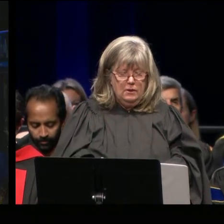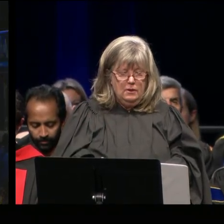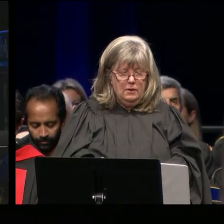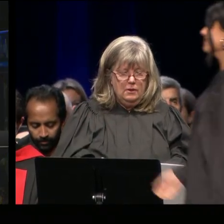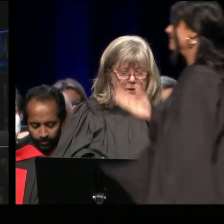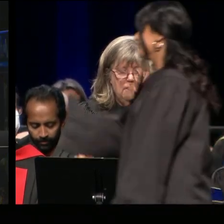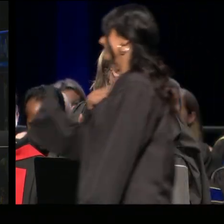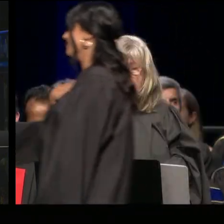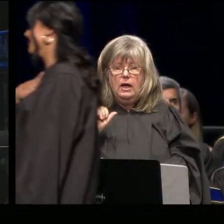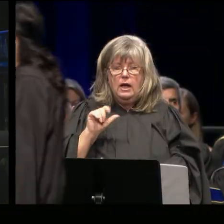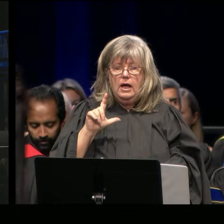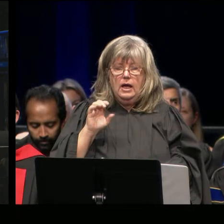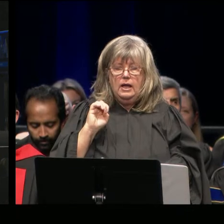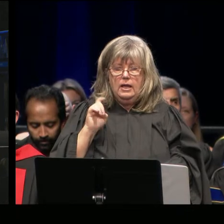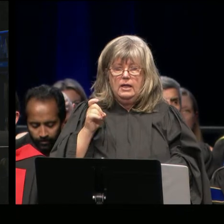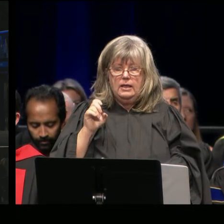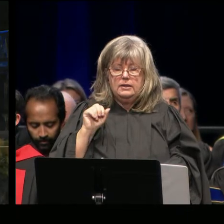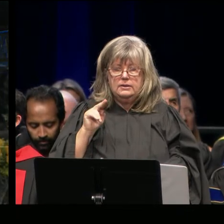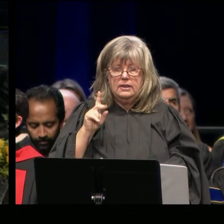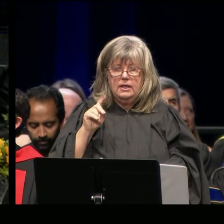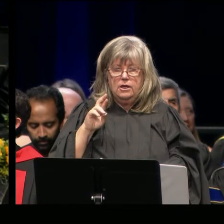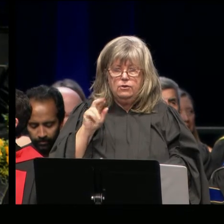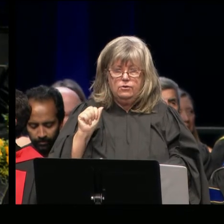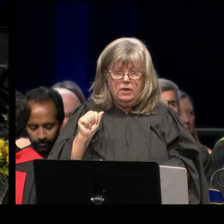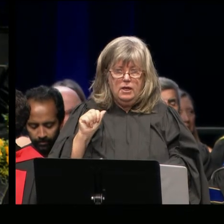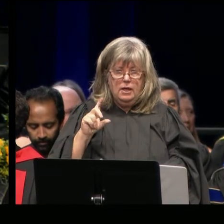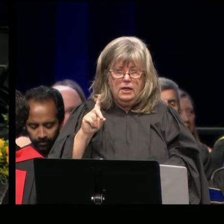Alexandra Daniel.